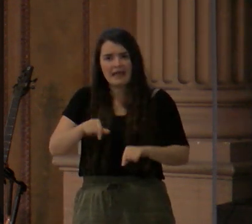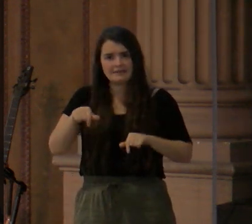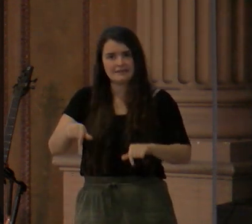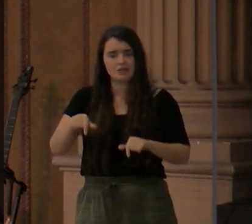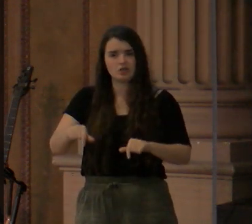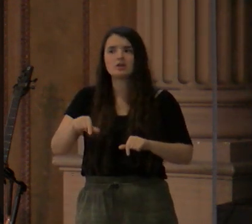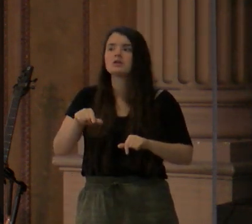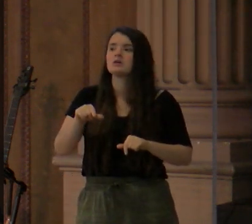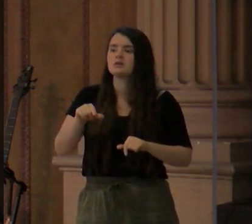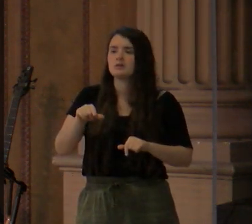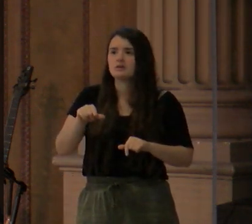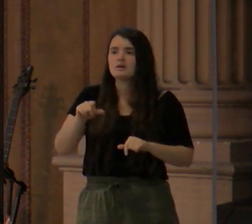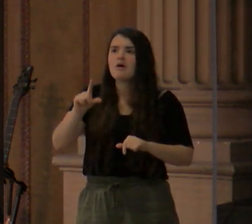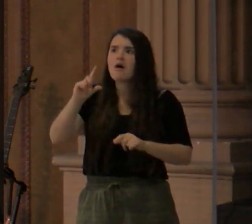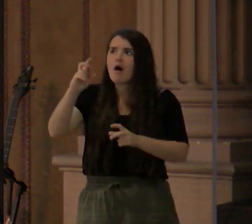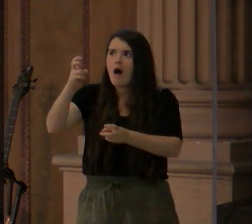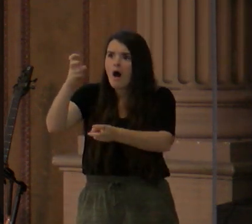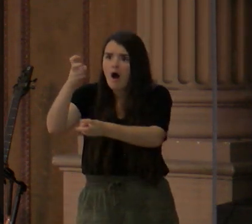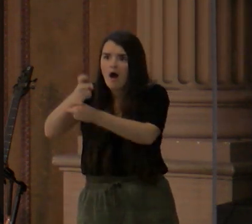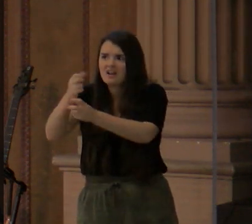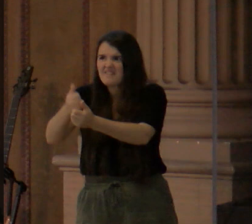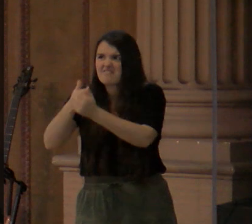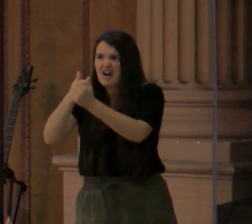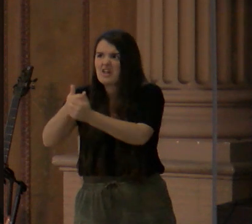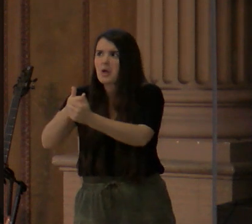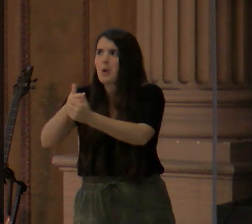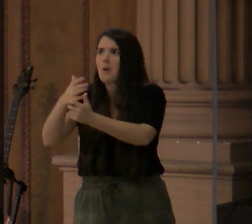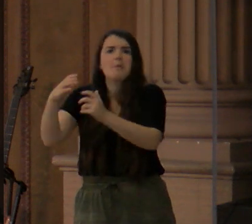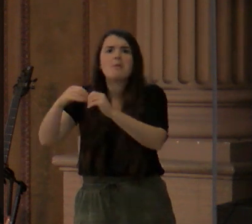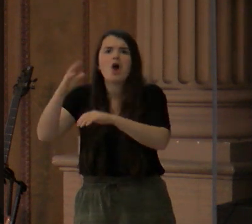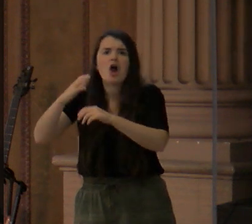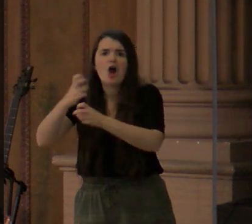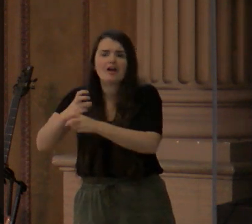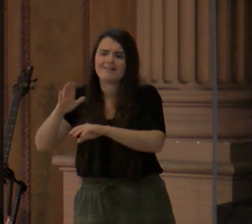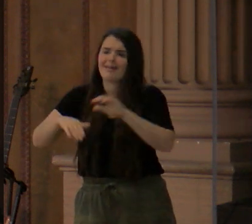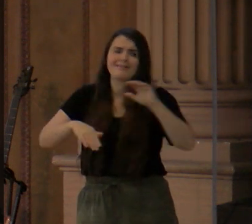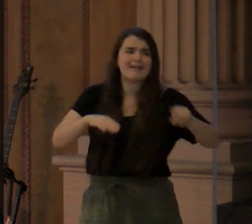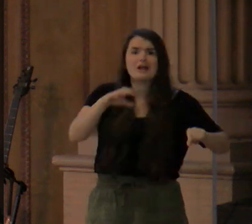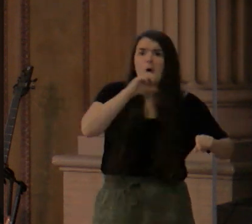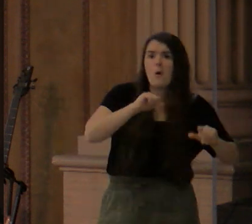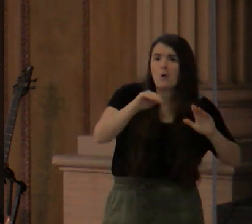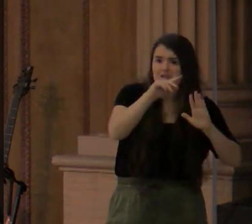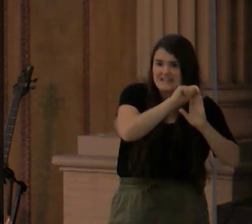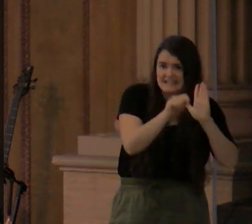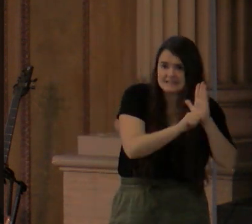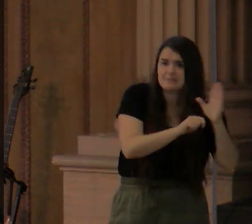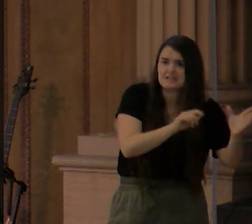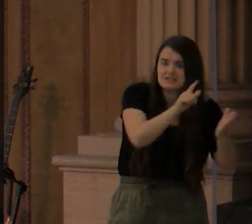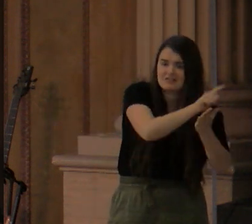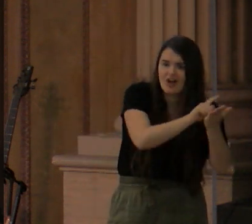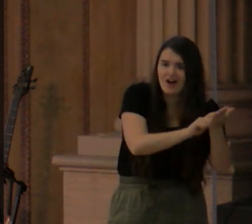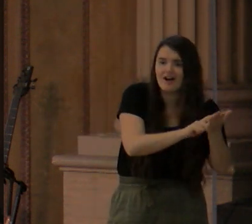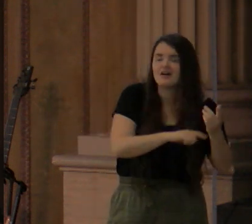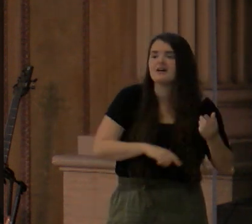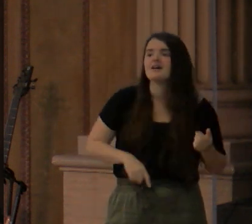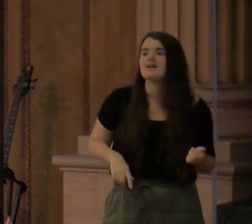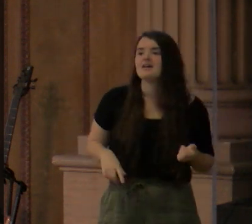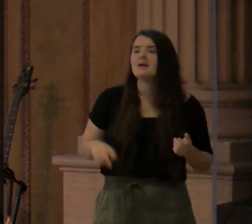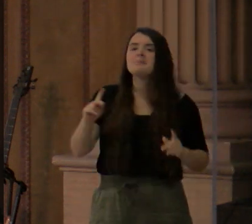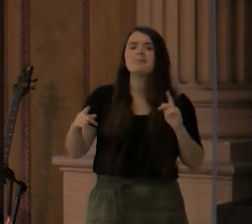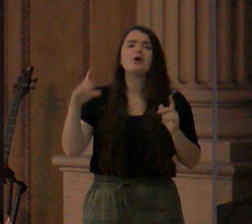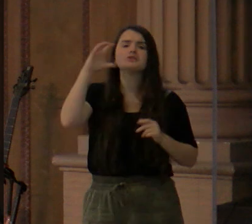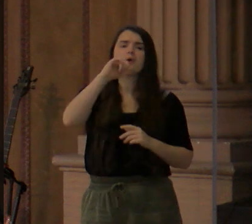impossible to keep Old Testament law. We might have thought that Jesus would come onto the scene, loosen up all those Old Testament constraints.